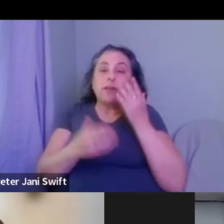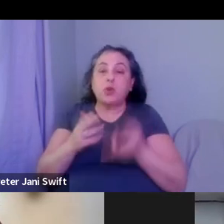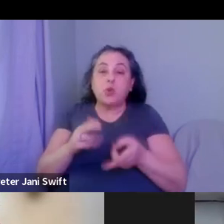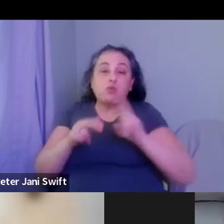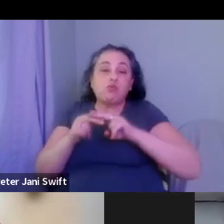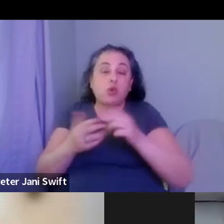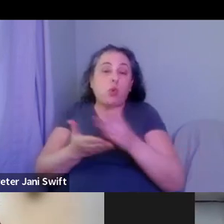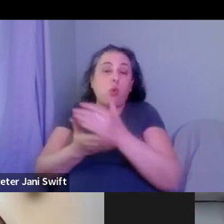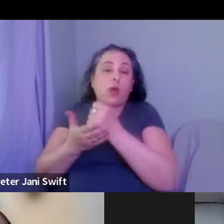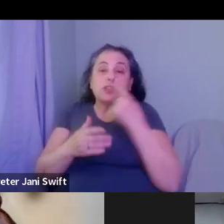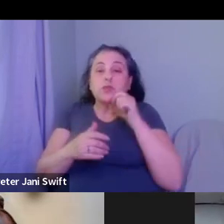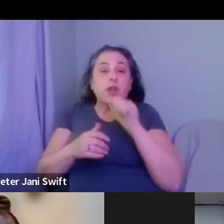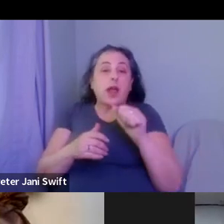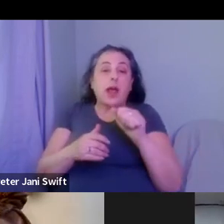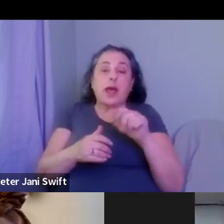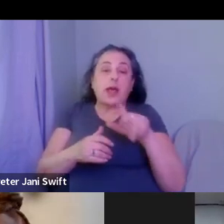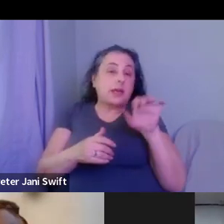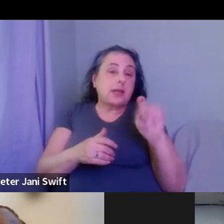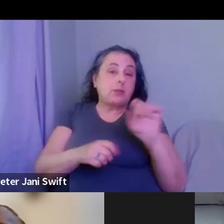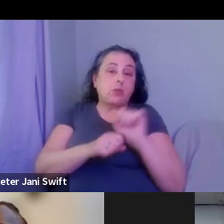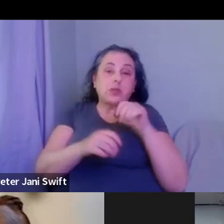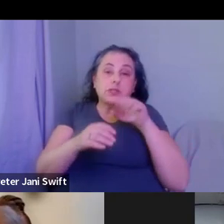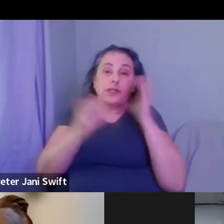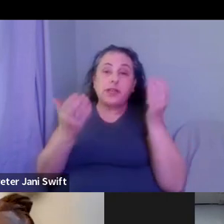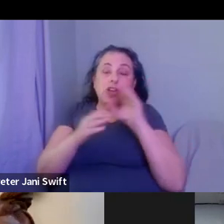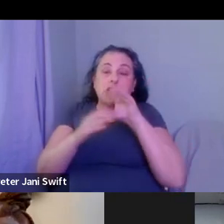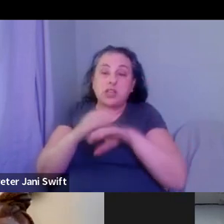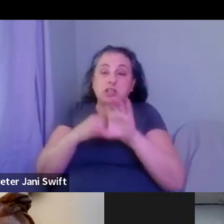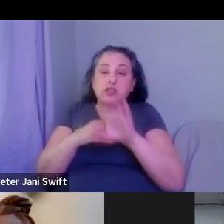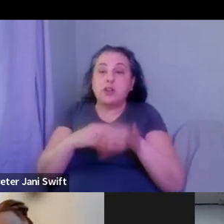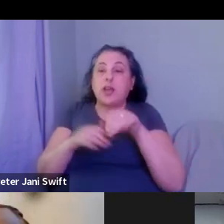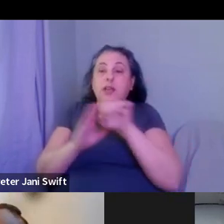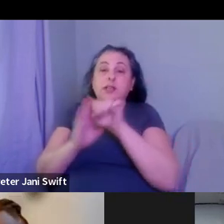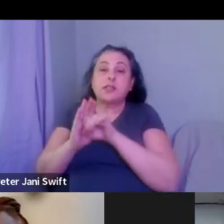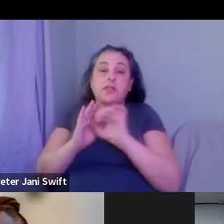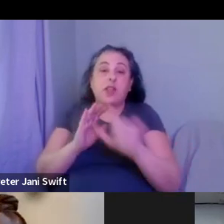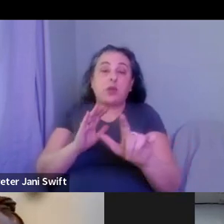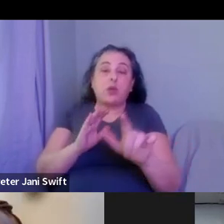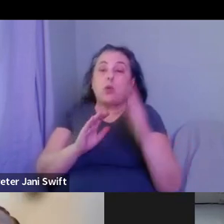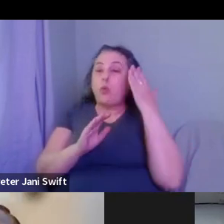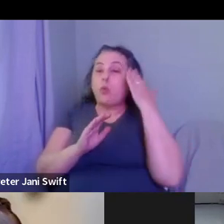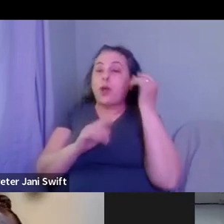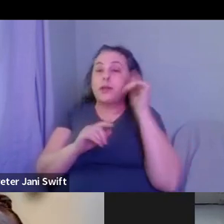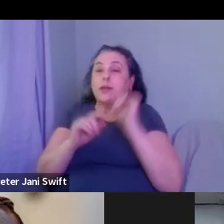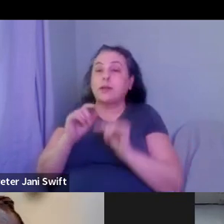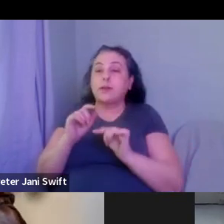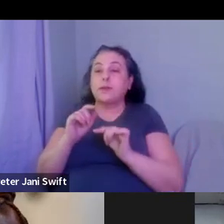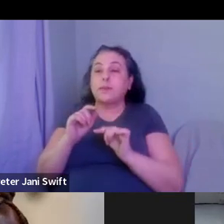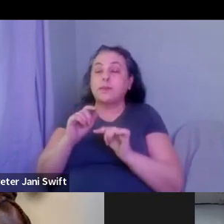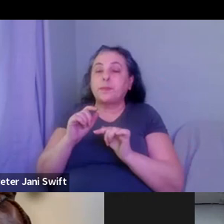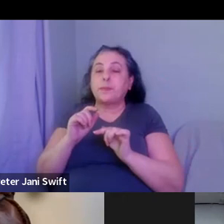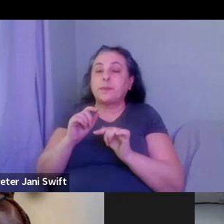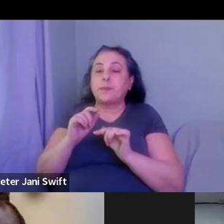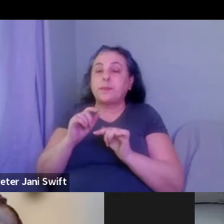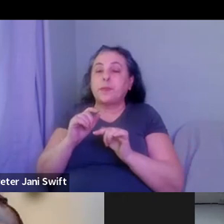right now for non-tip workers here in Chicago and in the state of Illinois, why can't the